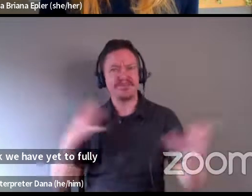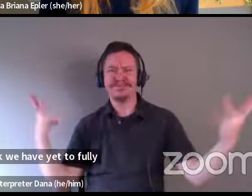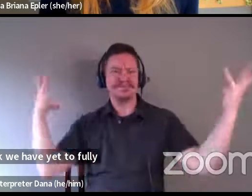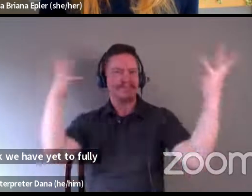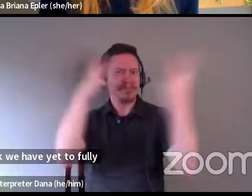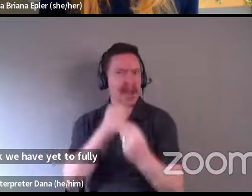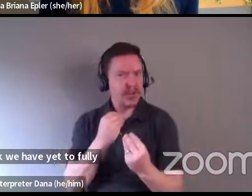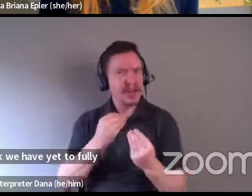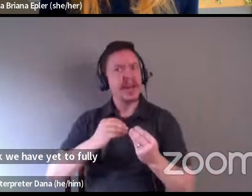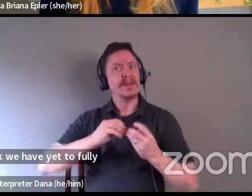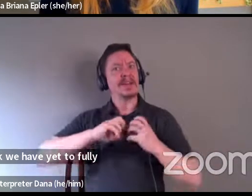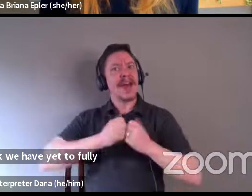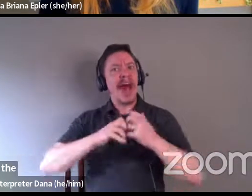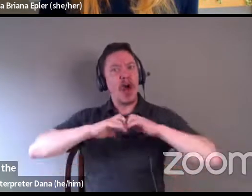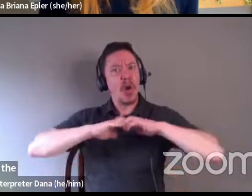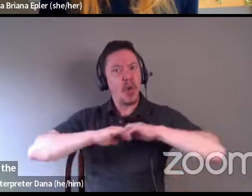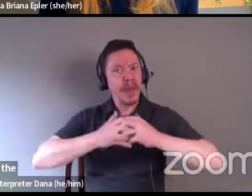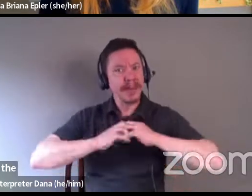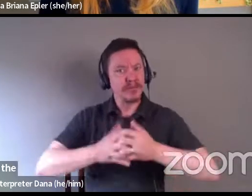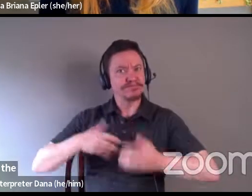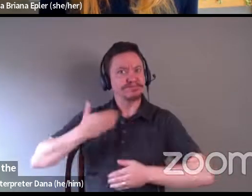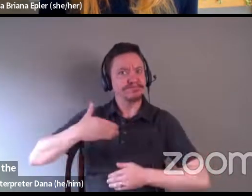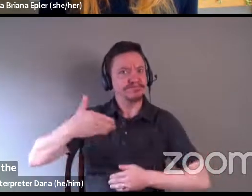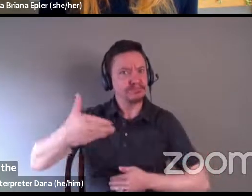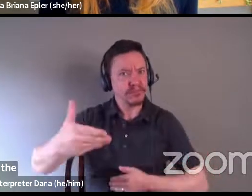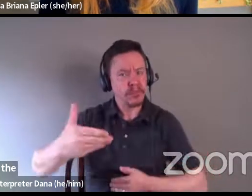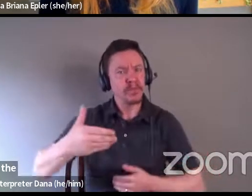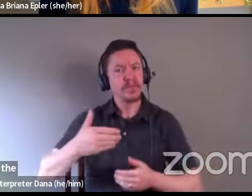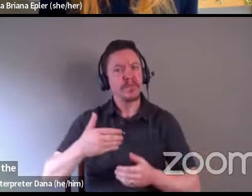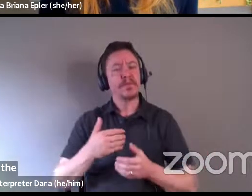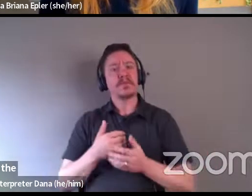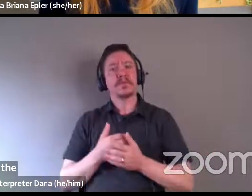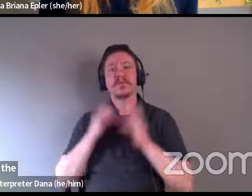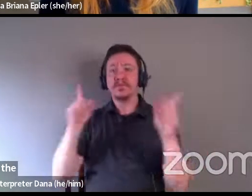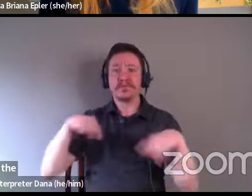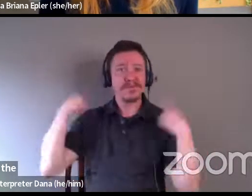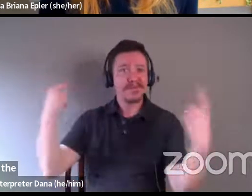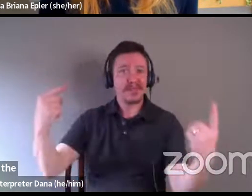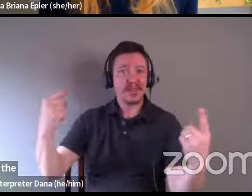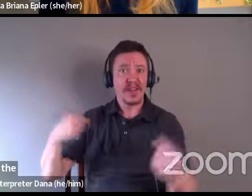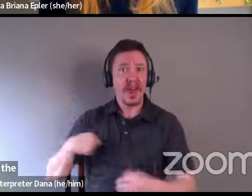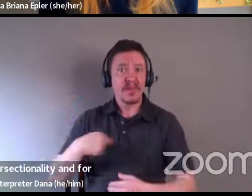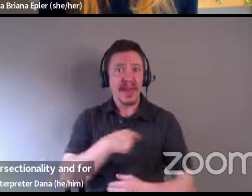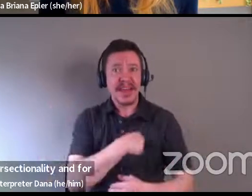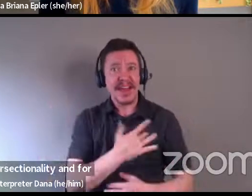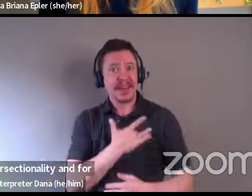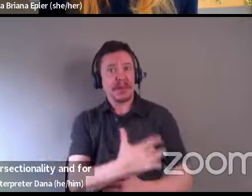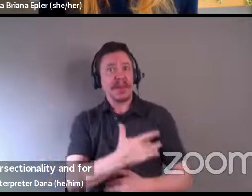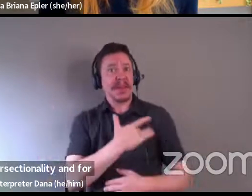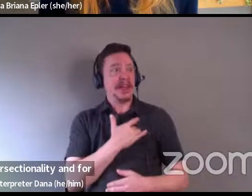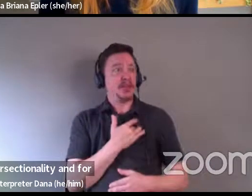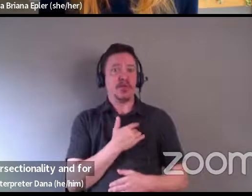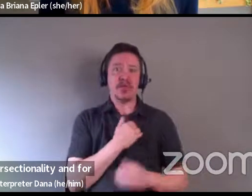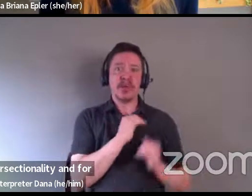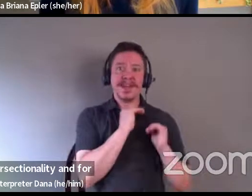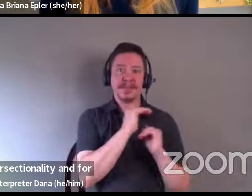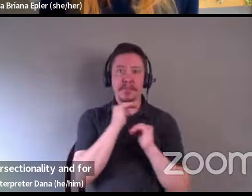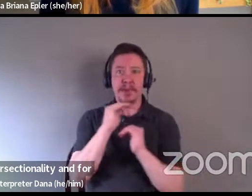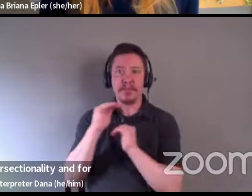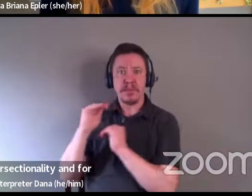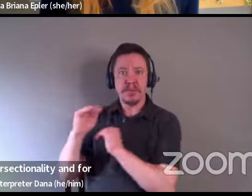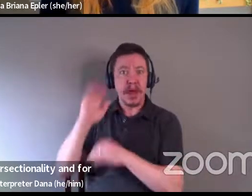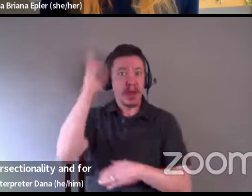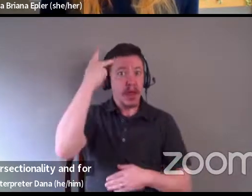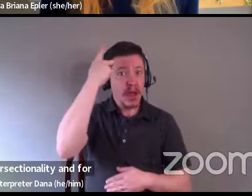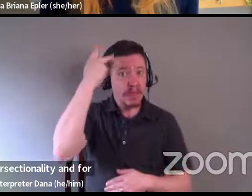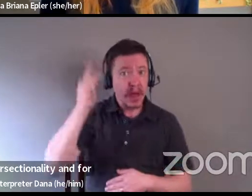beauty of intersectionality. And for as long as we compartmentalize our politics